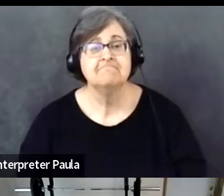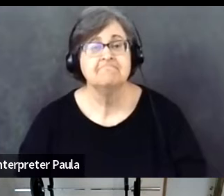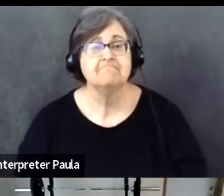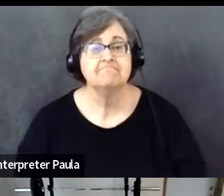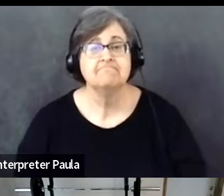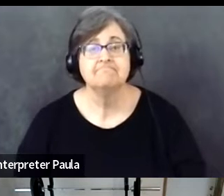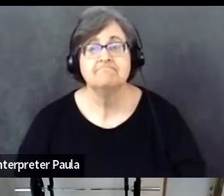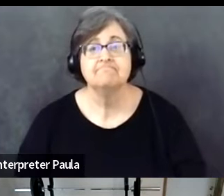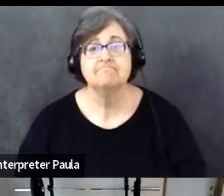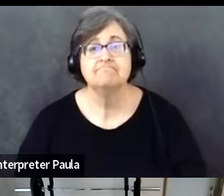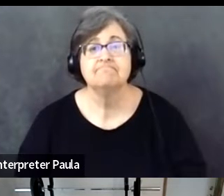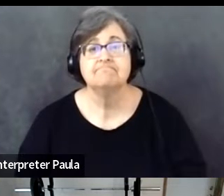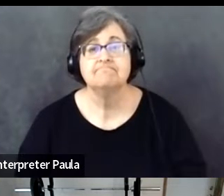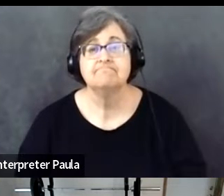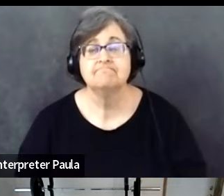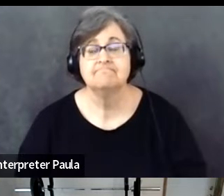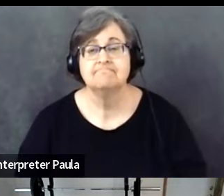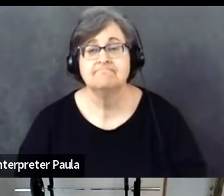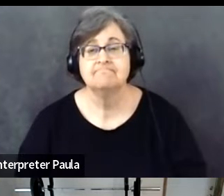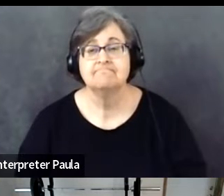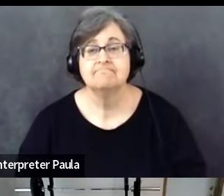we should. Thank you, Amy.